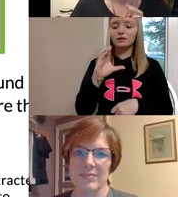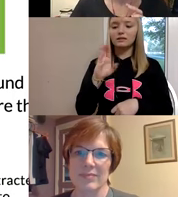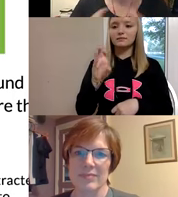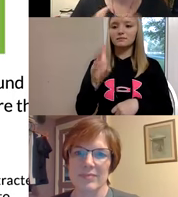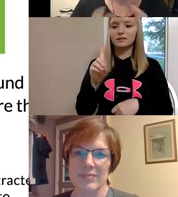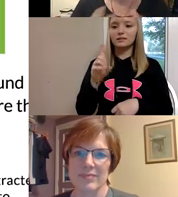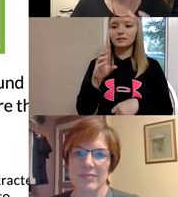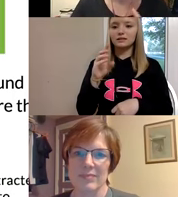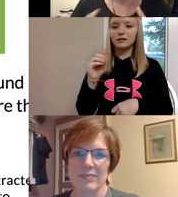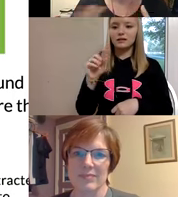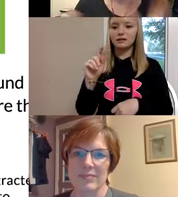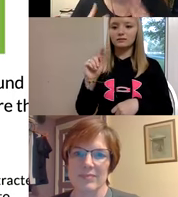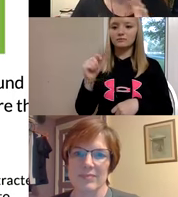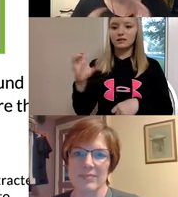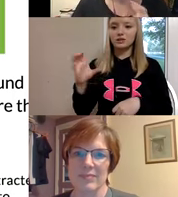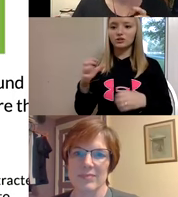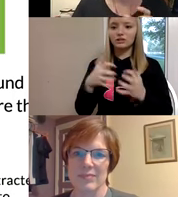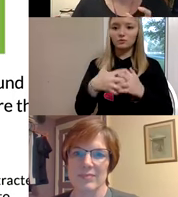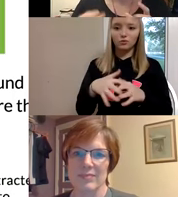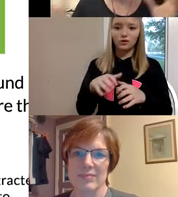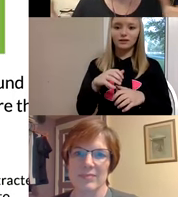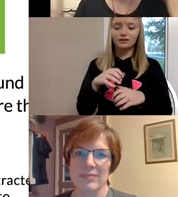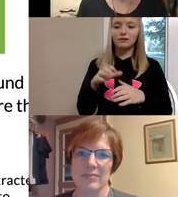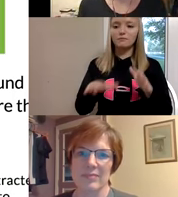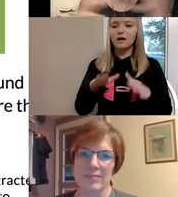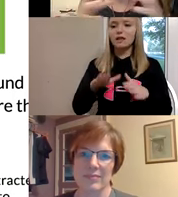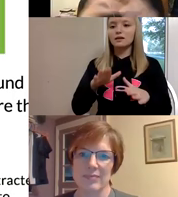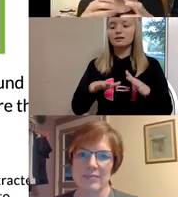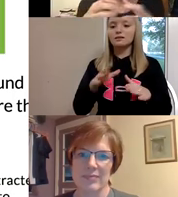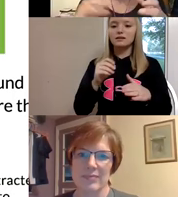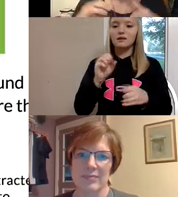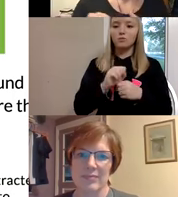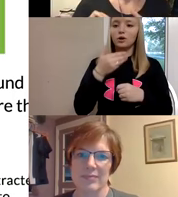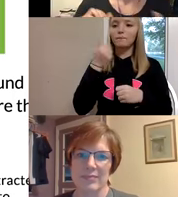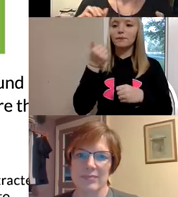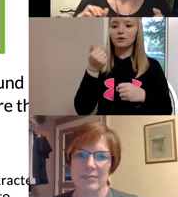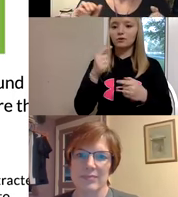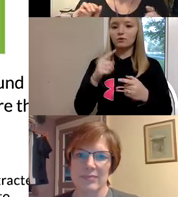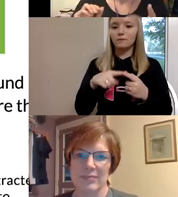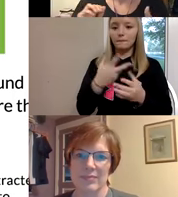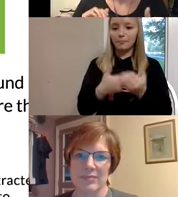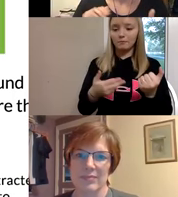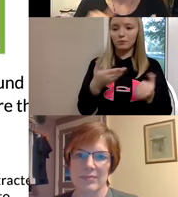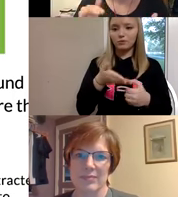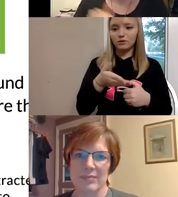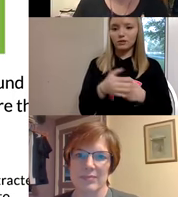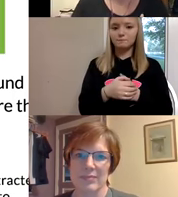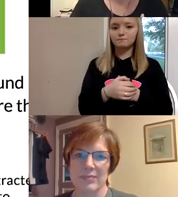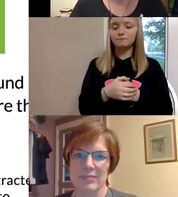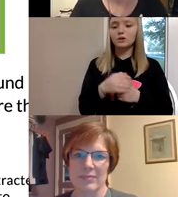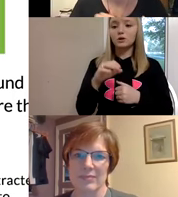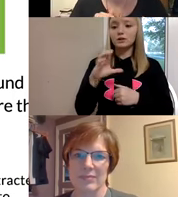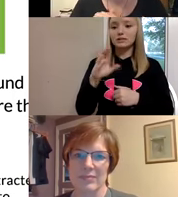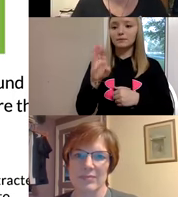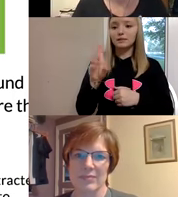together in perfect synergy. So they balance each other out and they work better when they're both present. So CBD isolate,